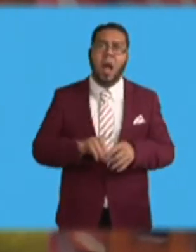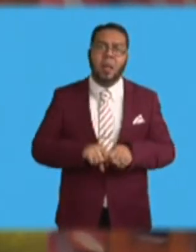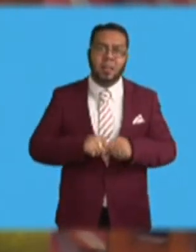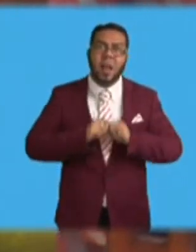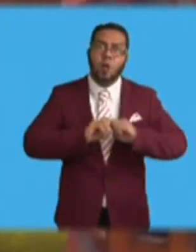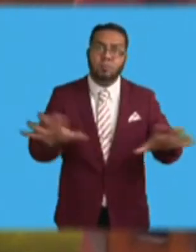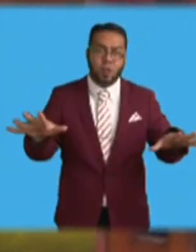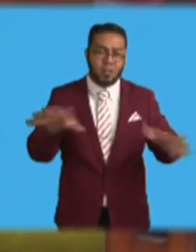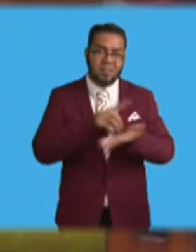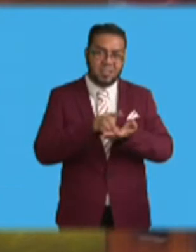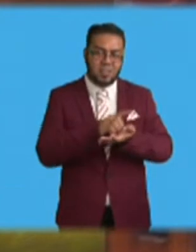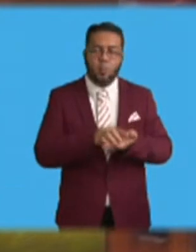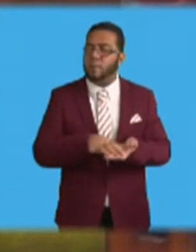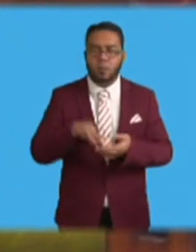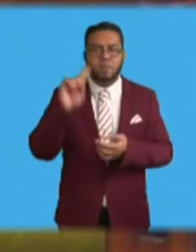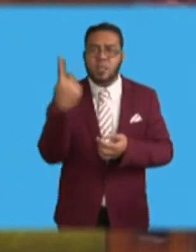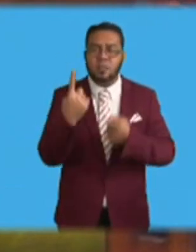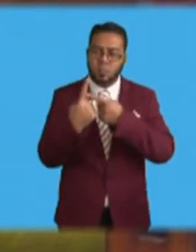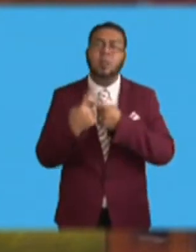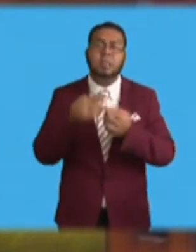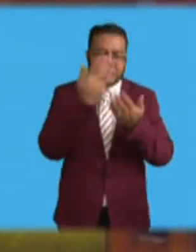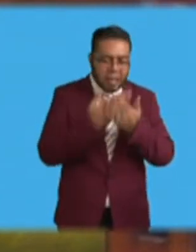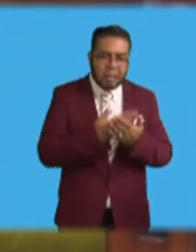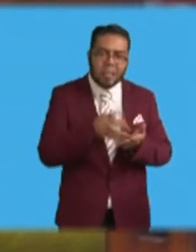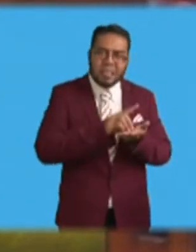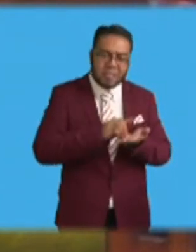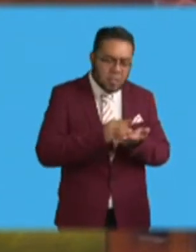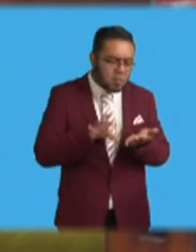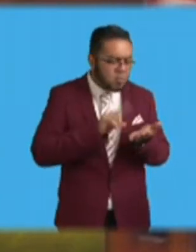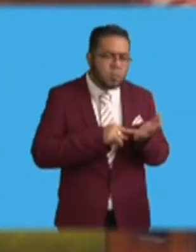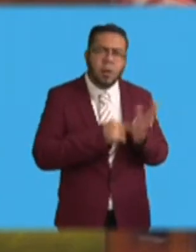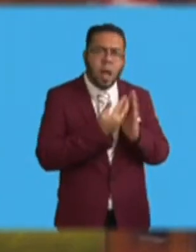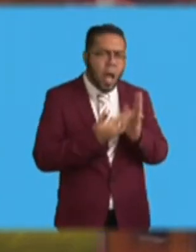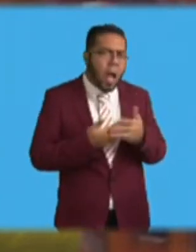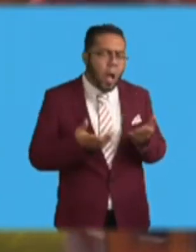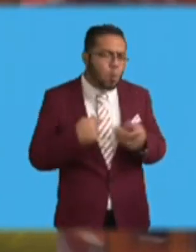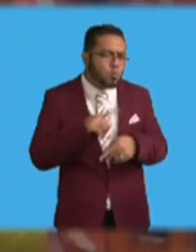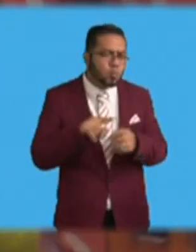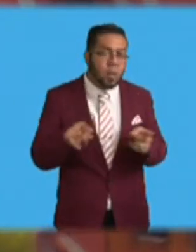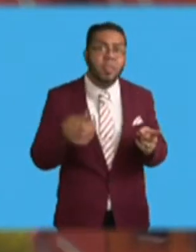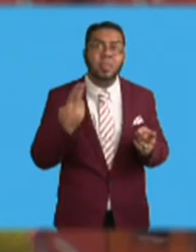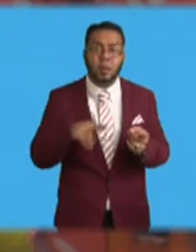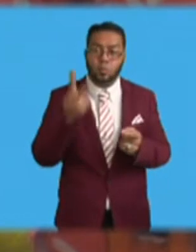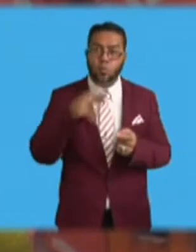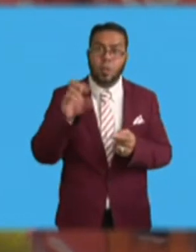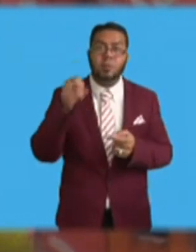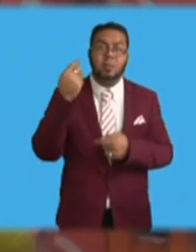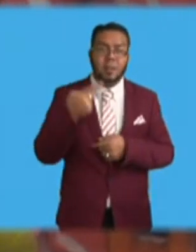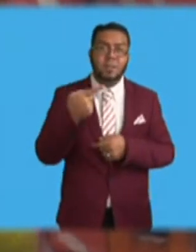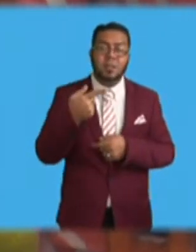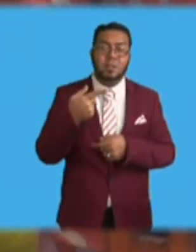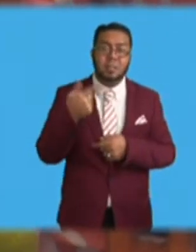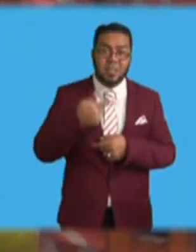Normally, as we have to study the disease pattern over a period of time, and then in 2017, we had declared a